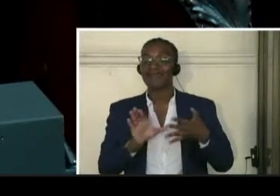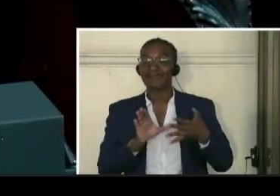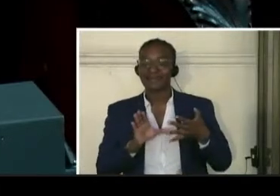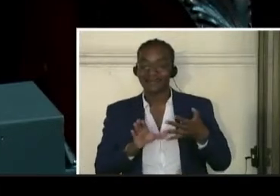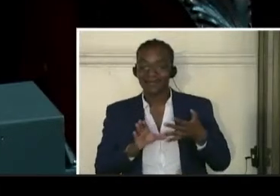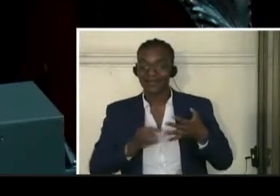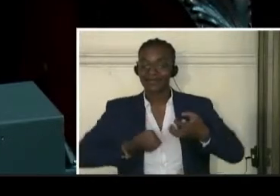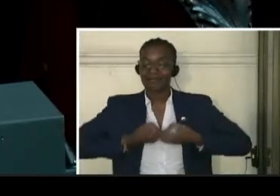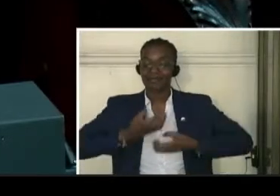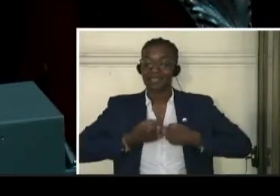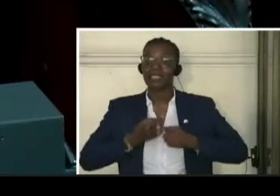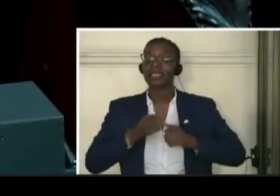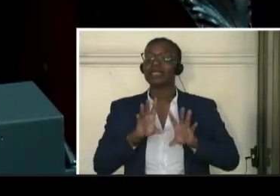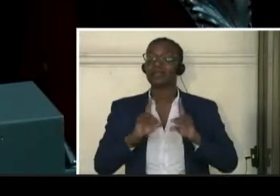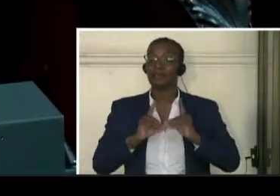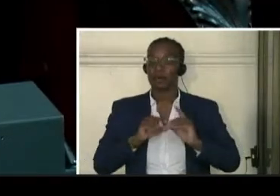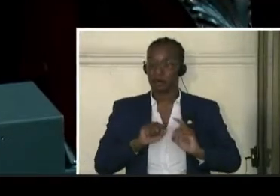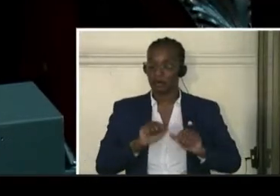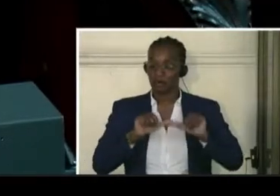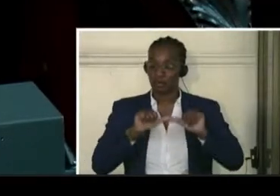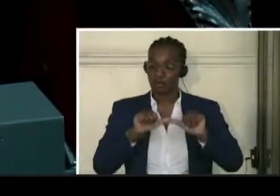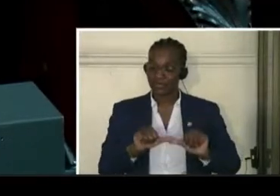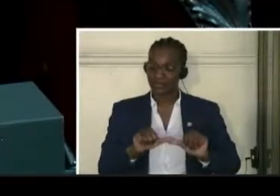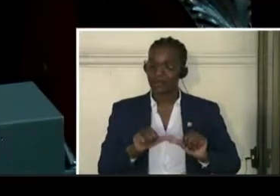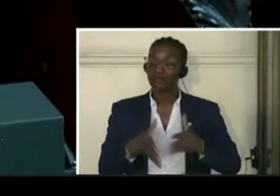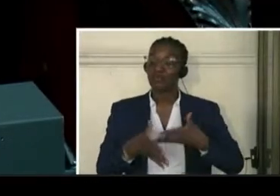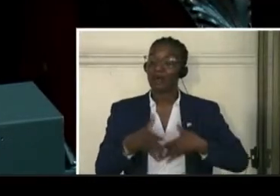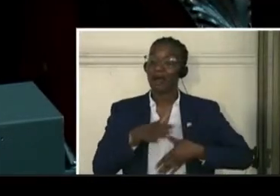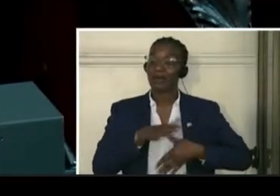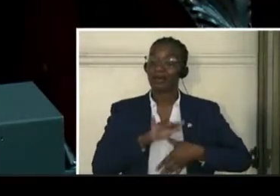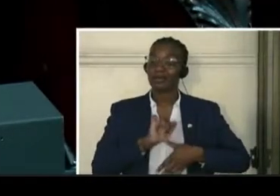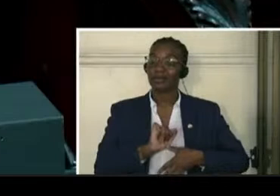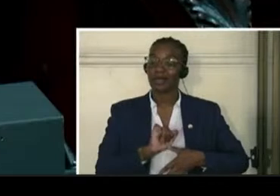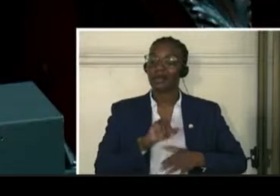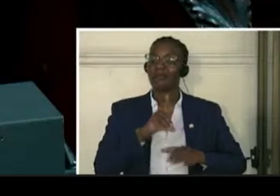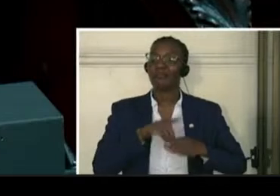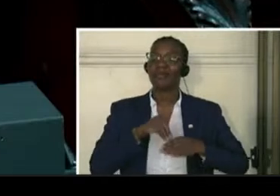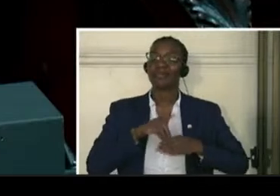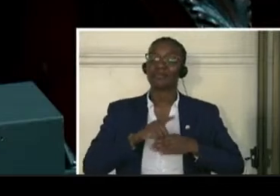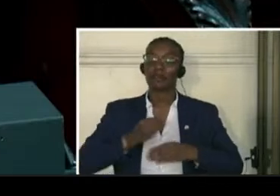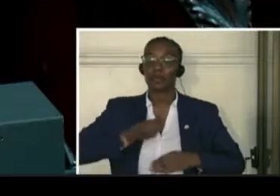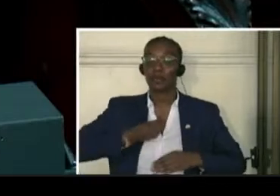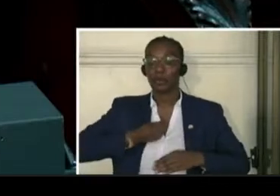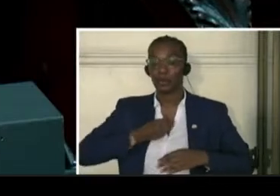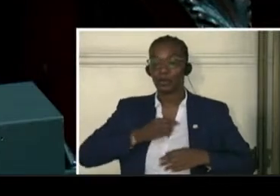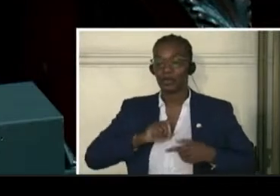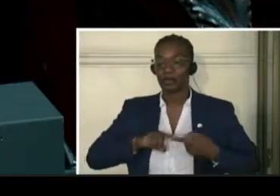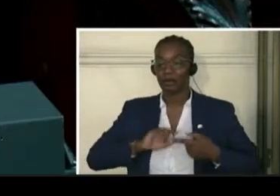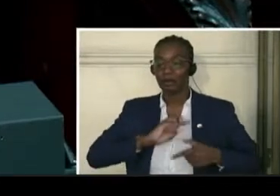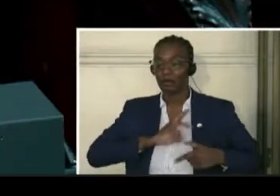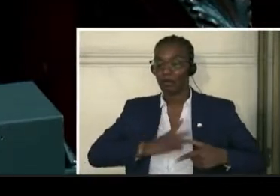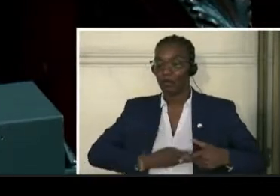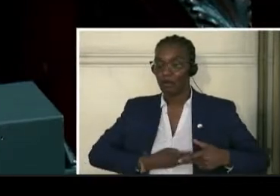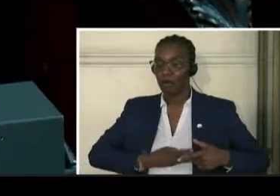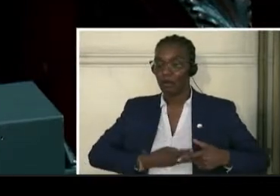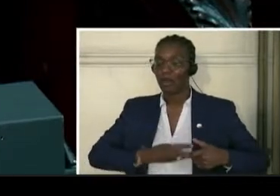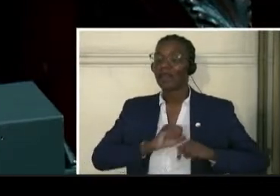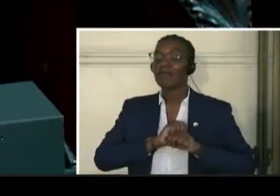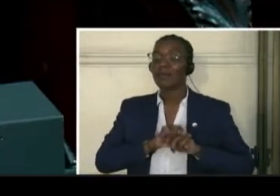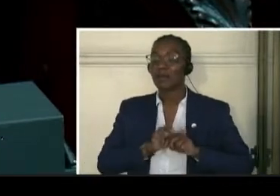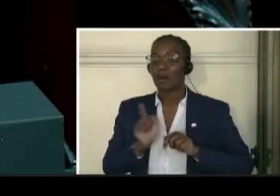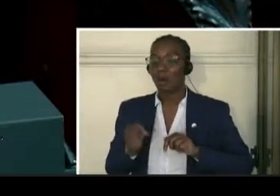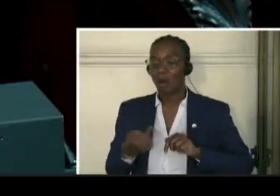expression within the department, as it continues to prioritize participation of youth and women in the